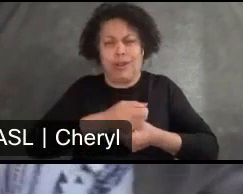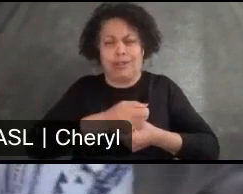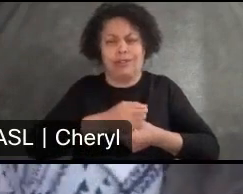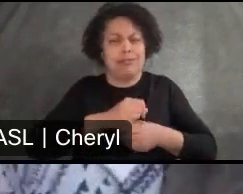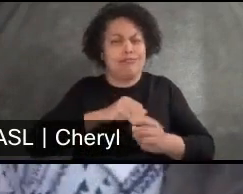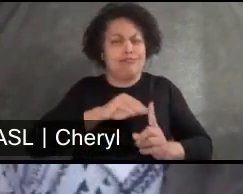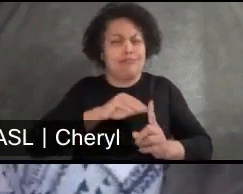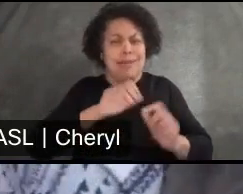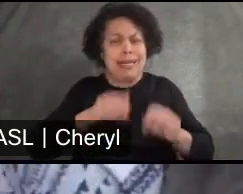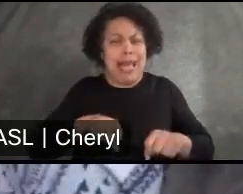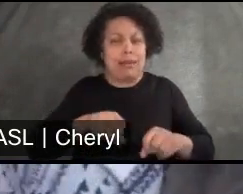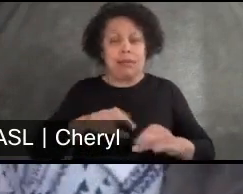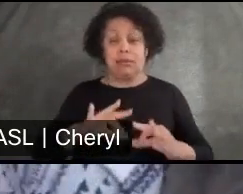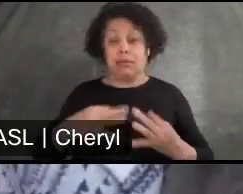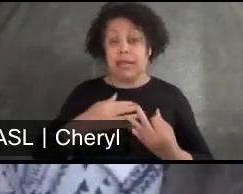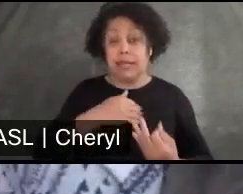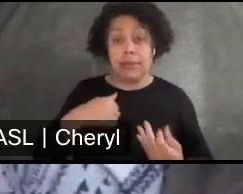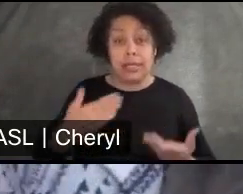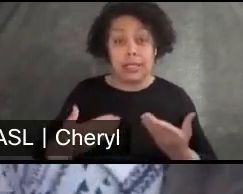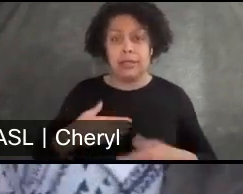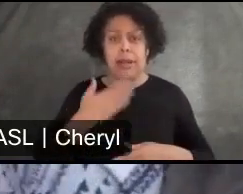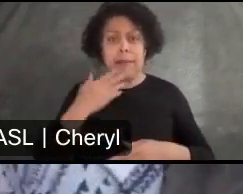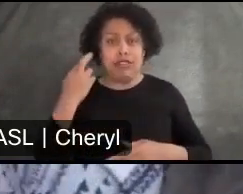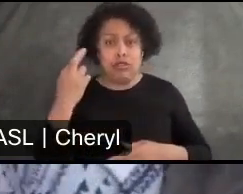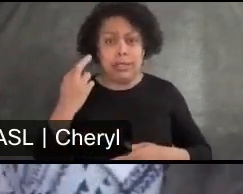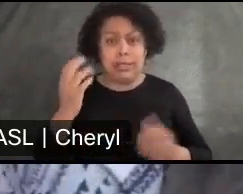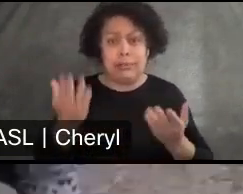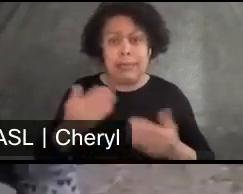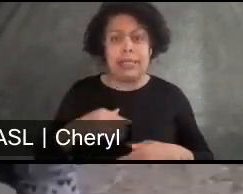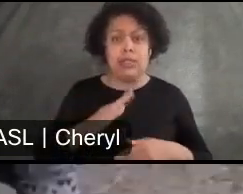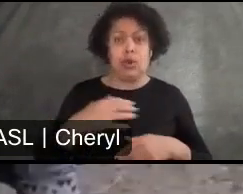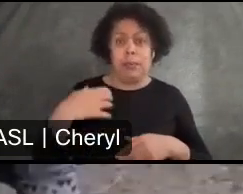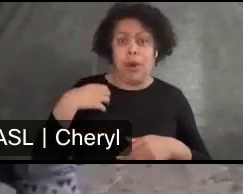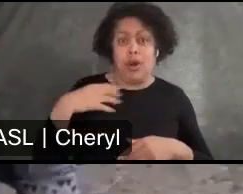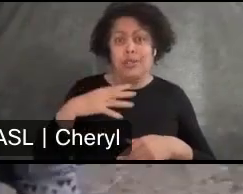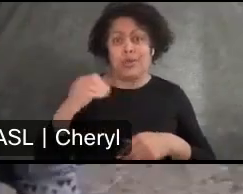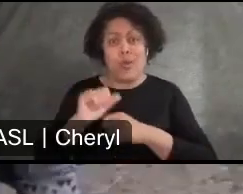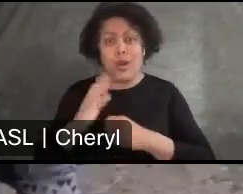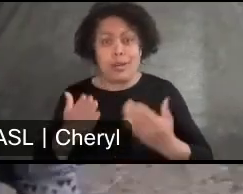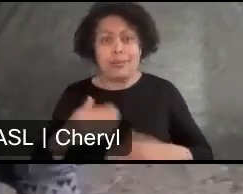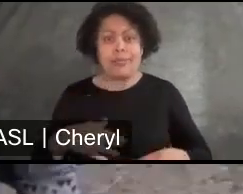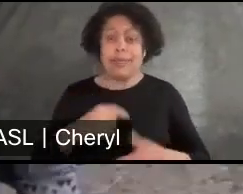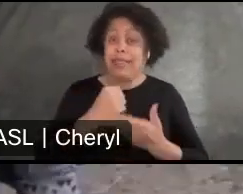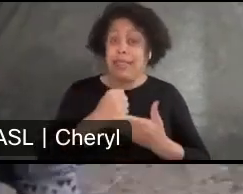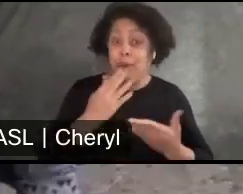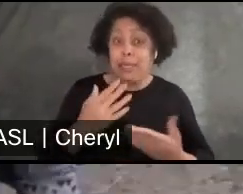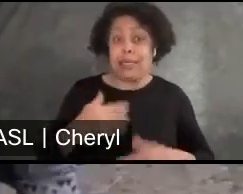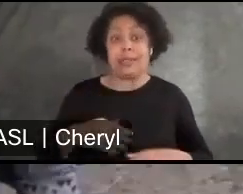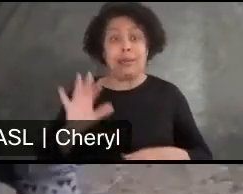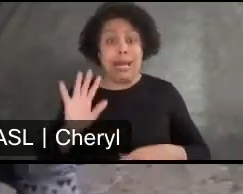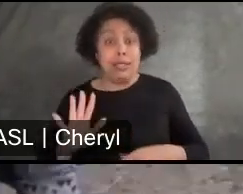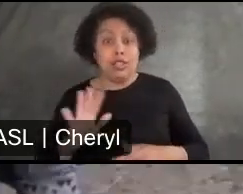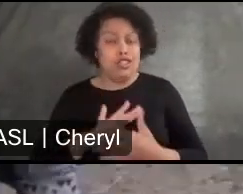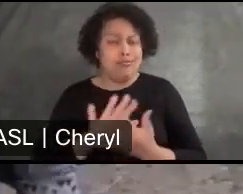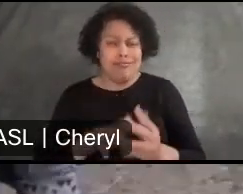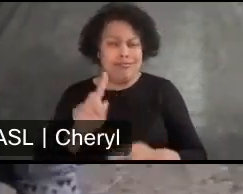family members, your very best friend, your boss or coworkers, your therapist or pastor. These are your